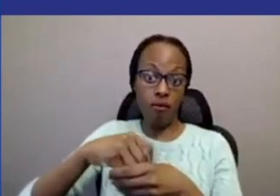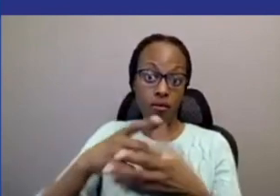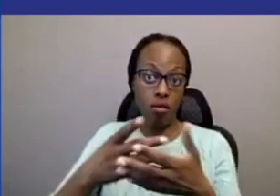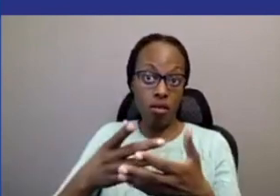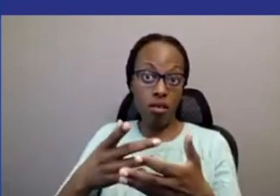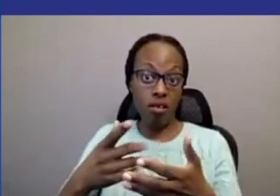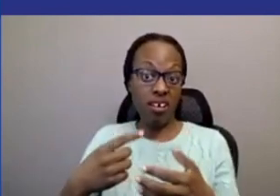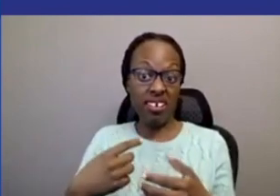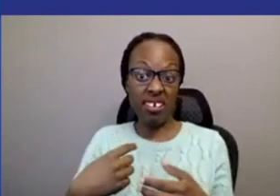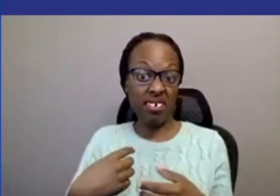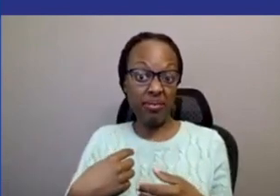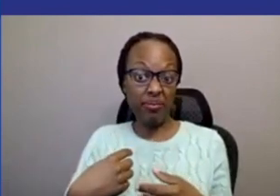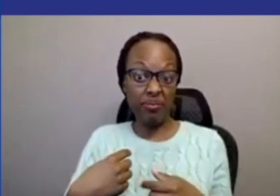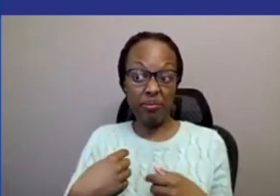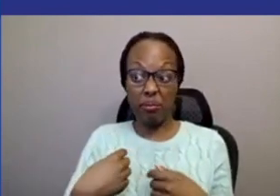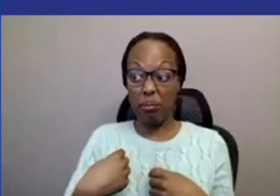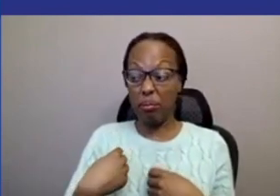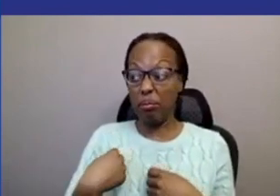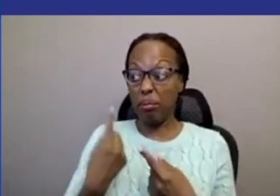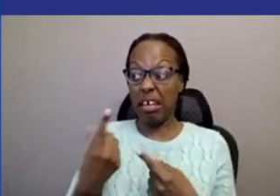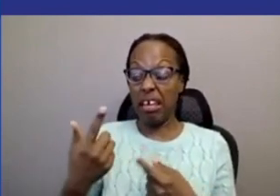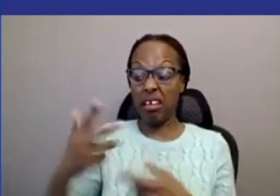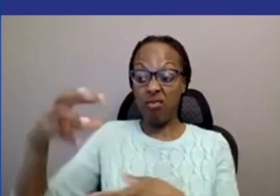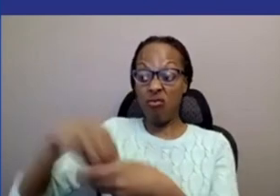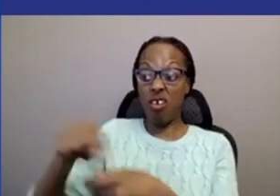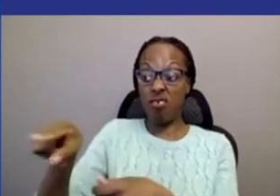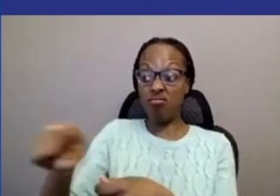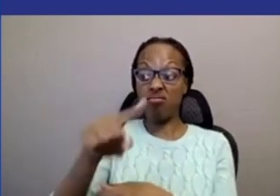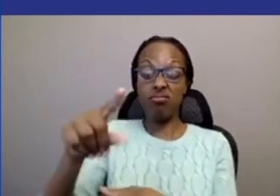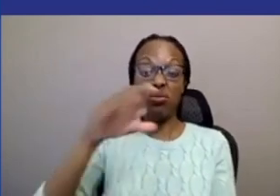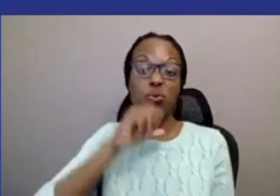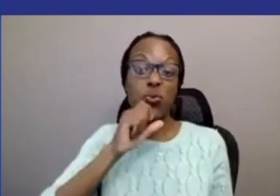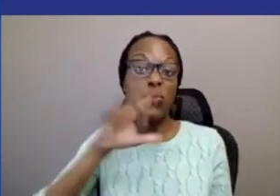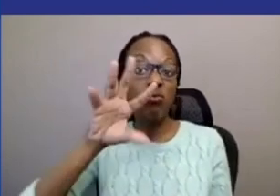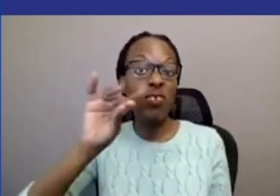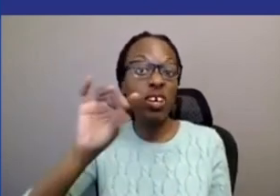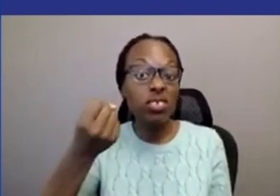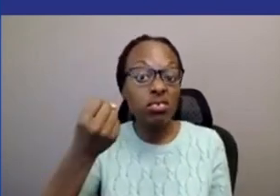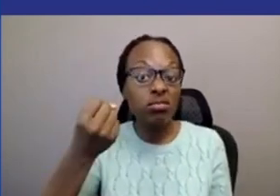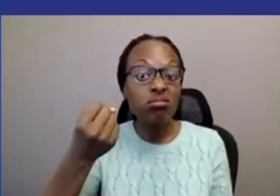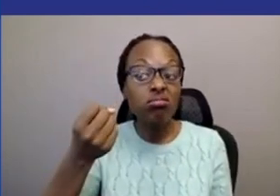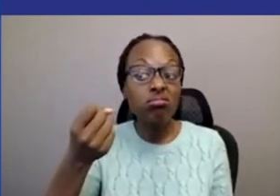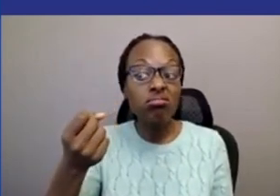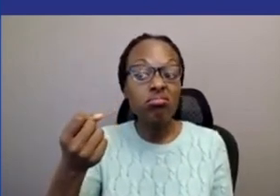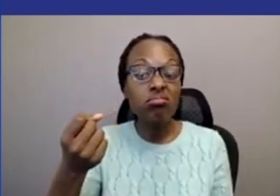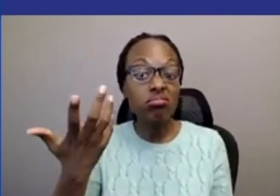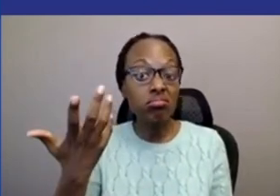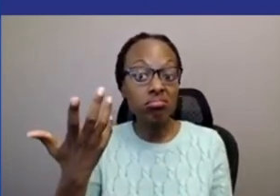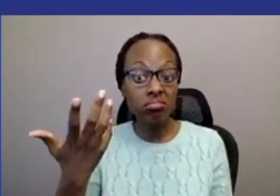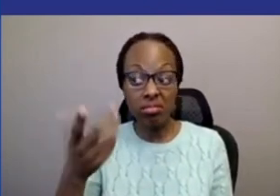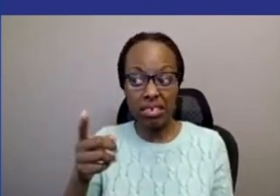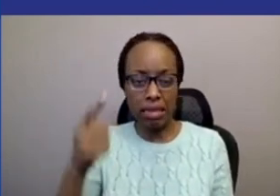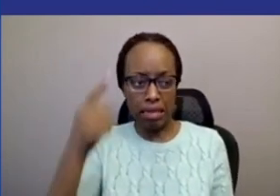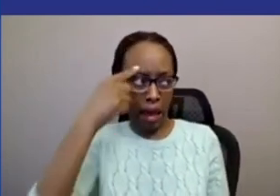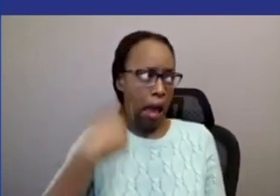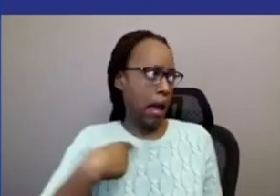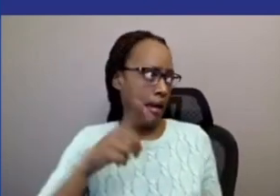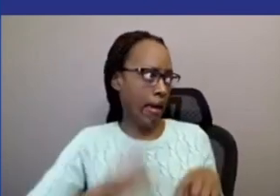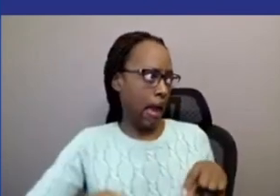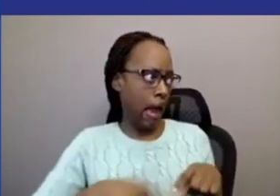I've had people perform in their 50s, you know, that didn't think they would still be able to dance. And I'm like, you have a passion for it.